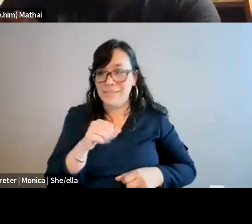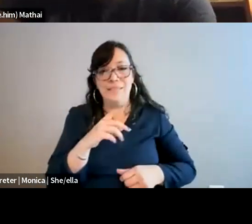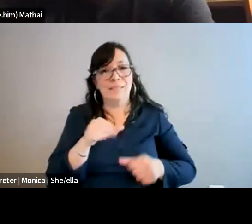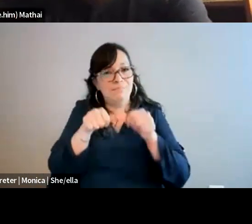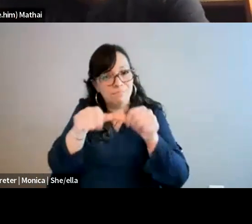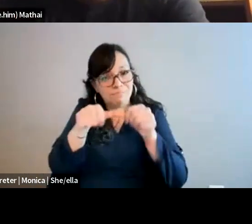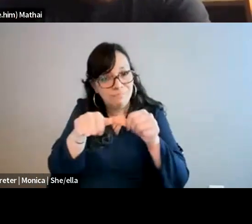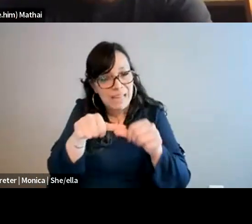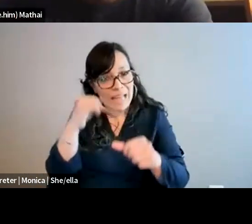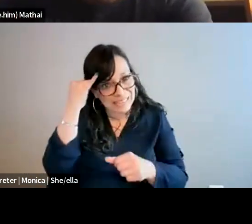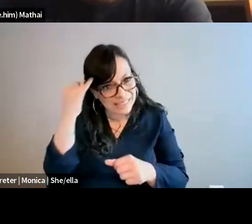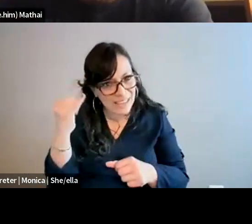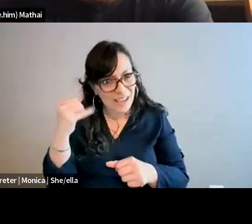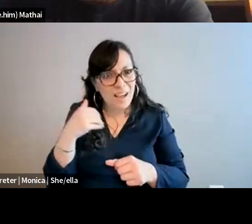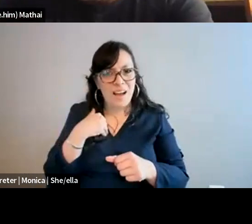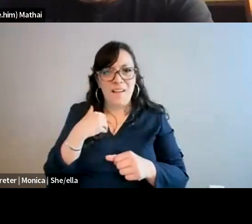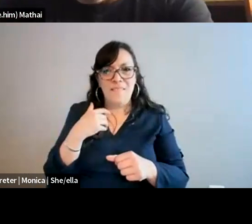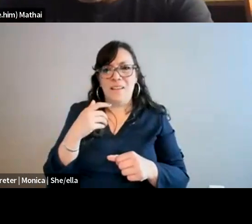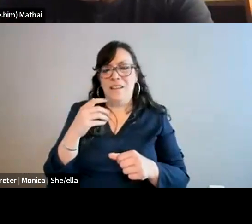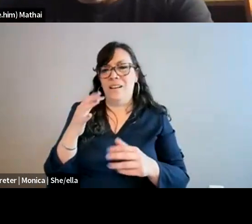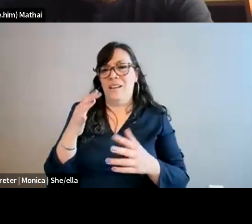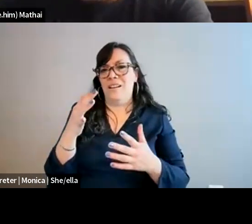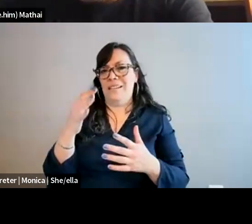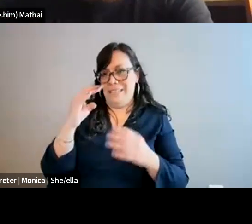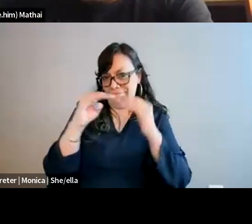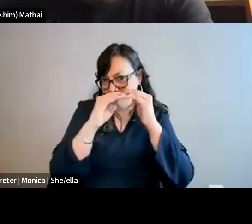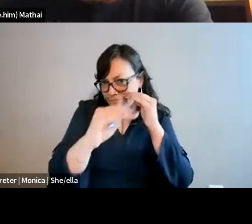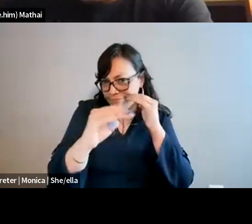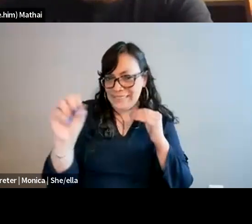persistent idea of cynicism and how we